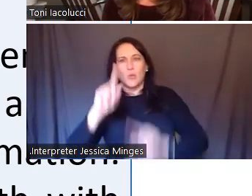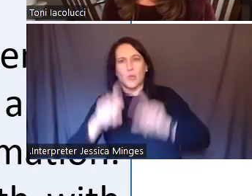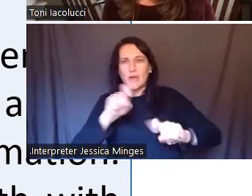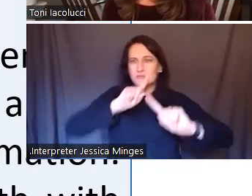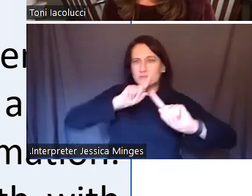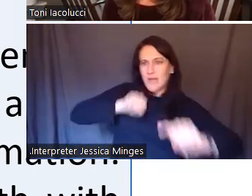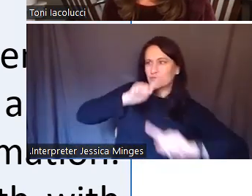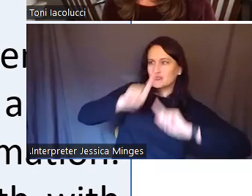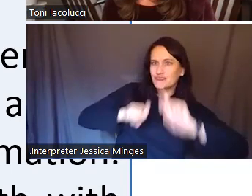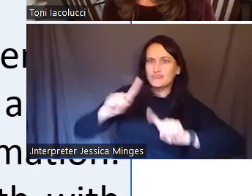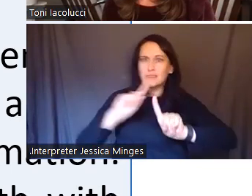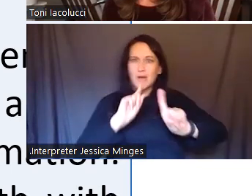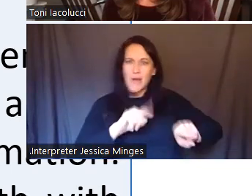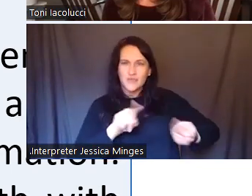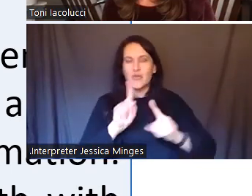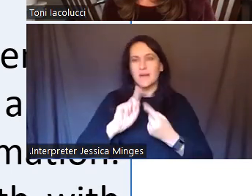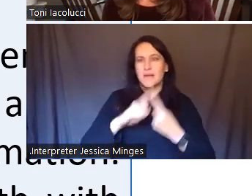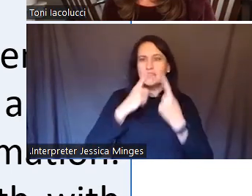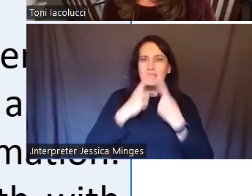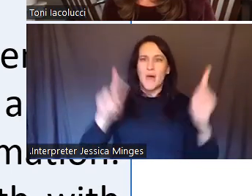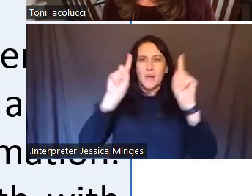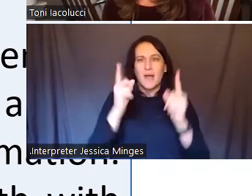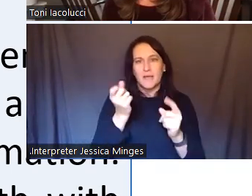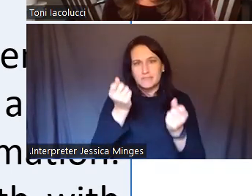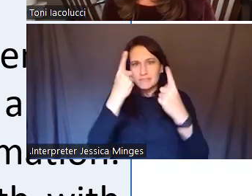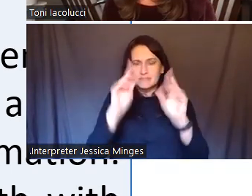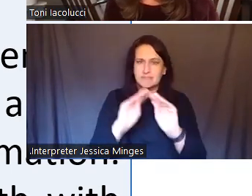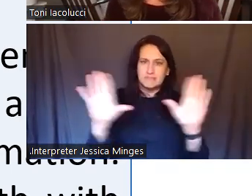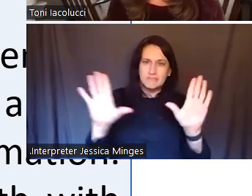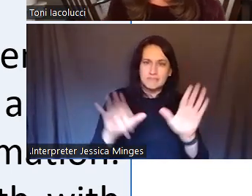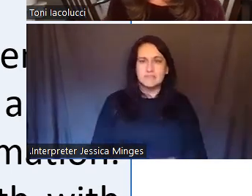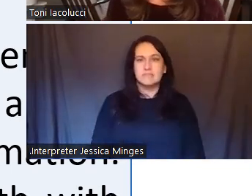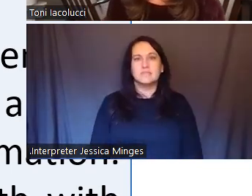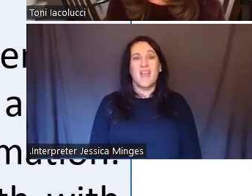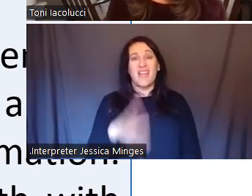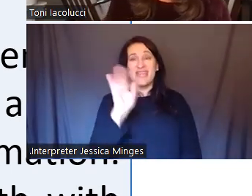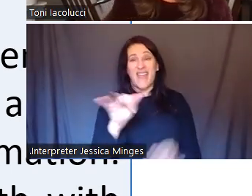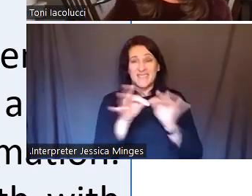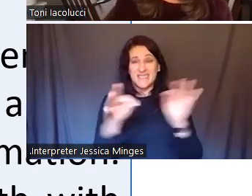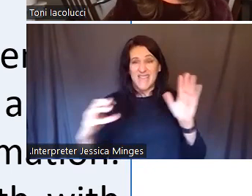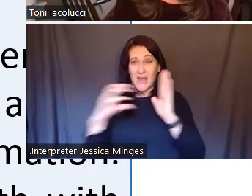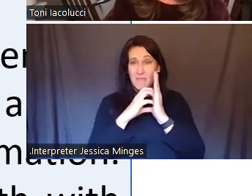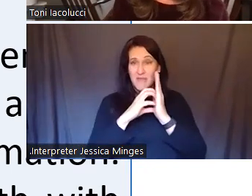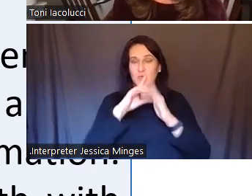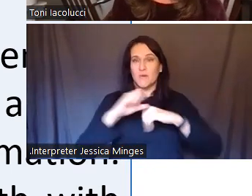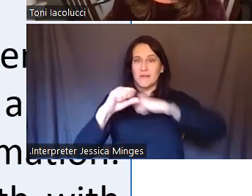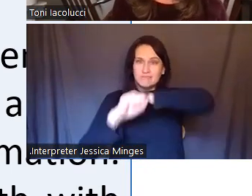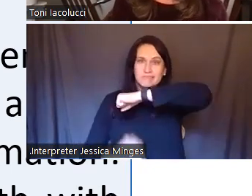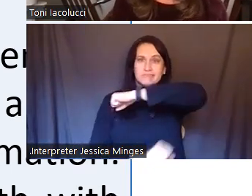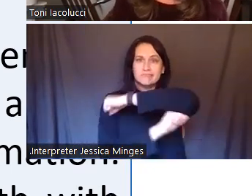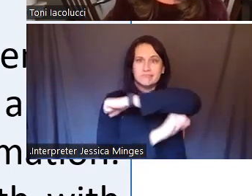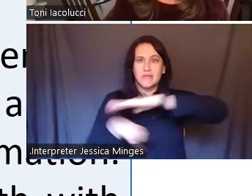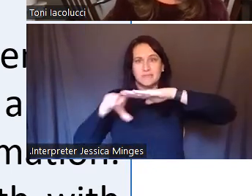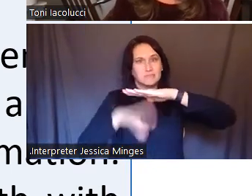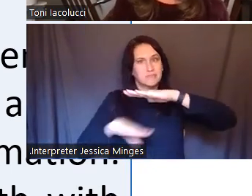until everyone has a clear understanding. This statement is foundational to our work, and it